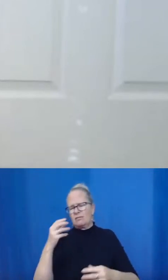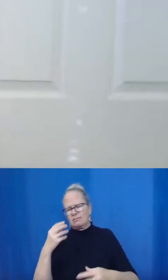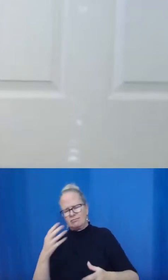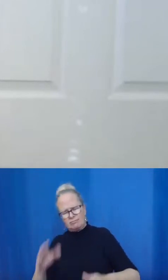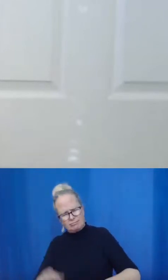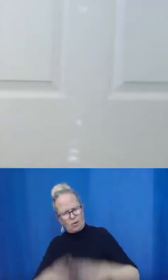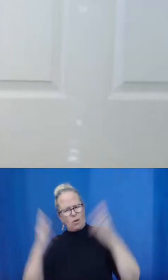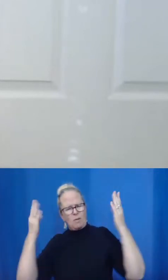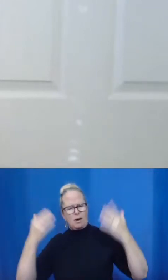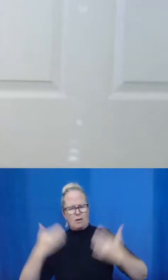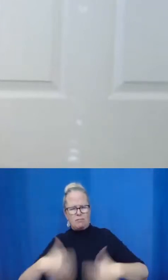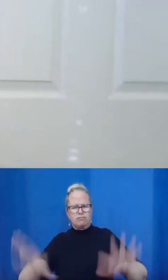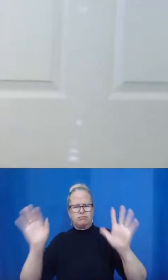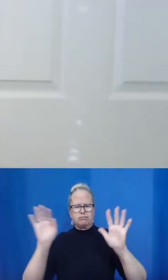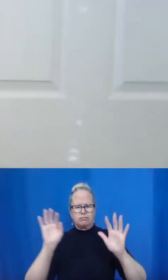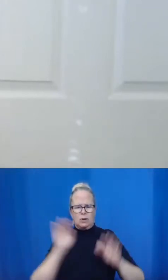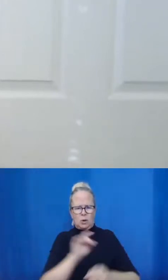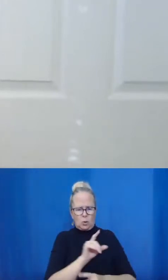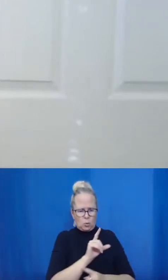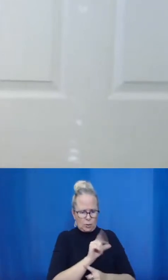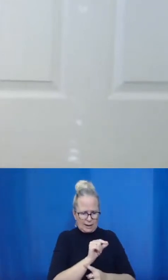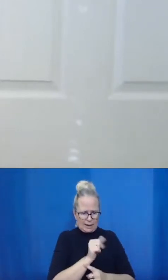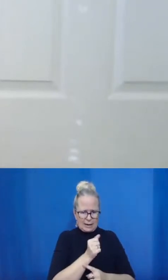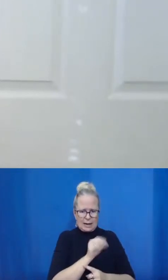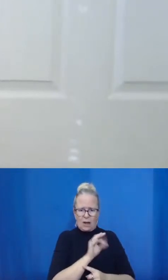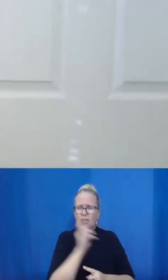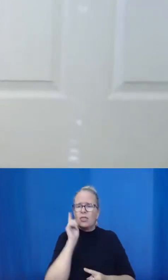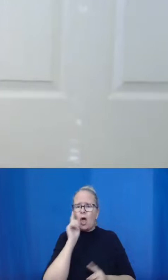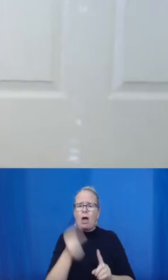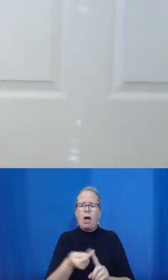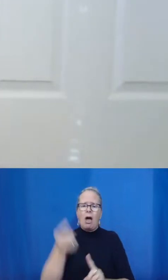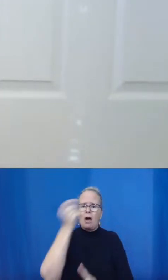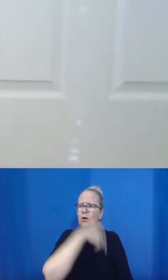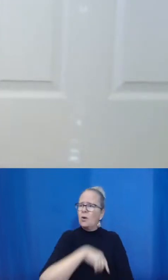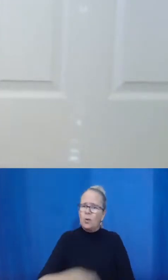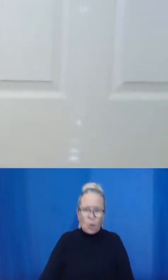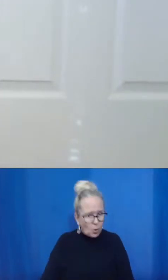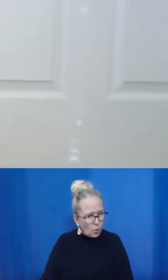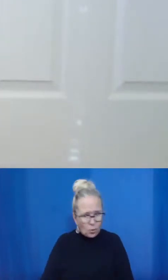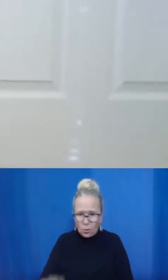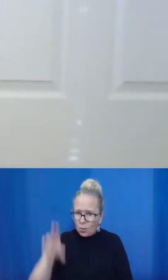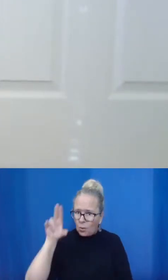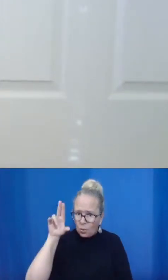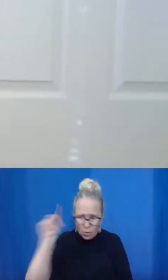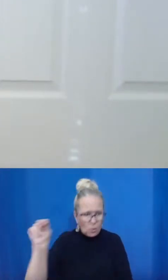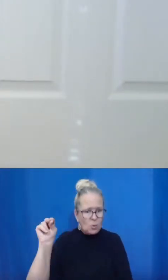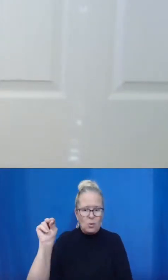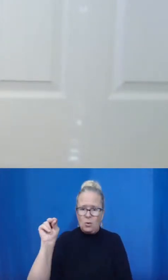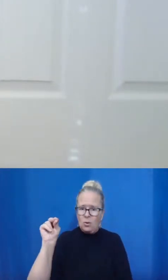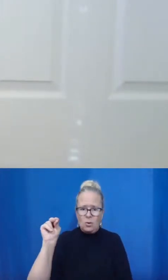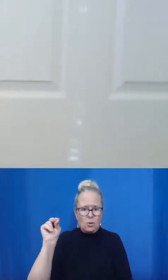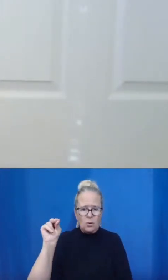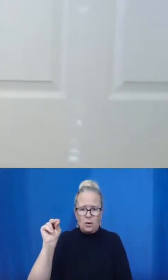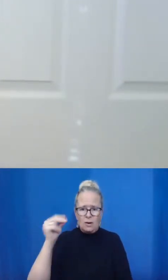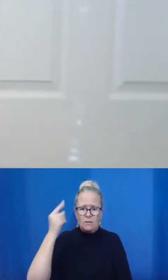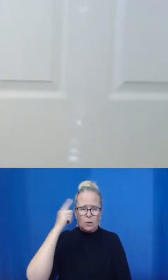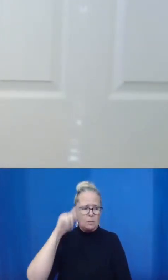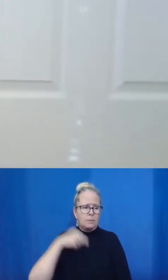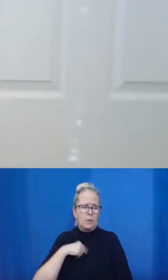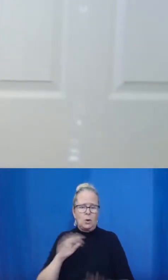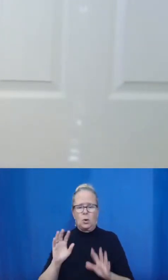2019. But that was not the reality for me. And I've been, I was